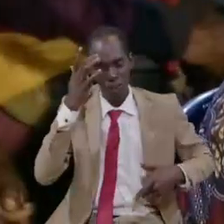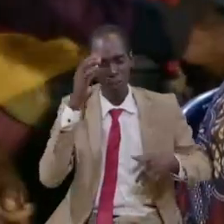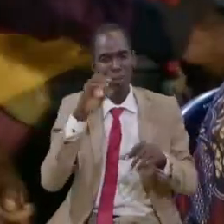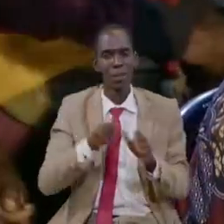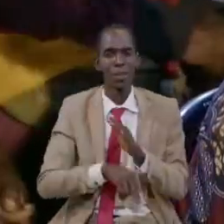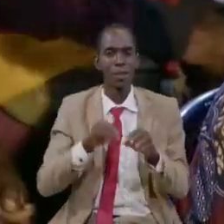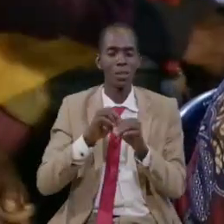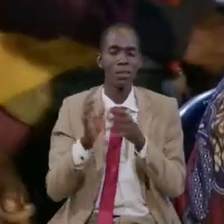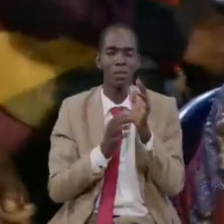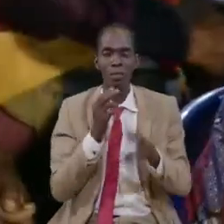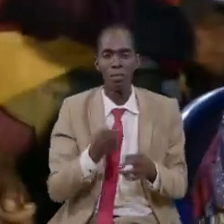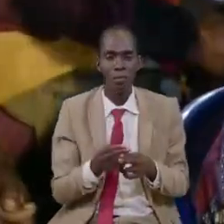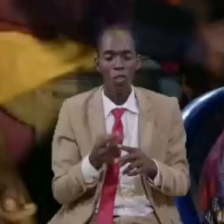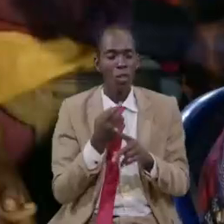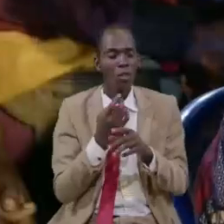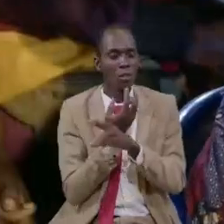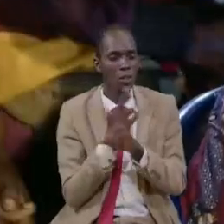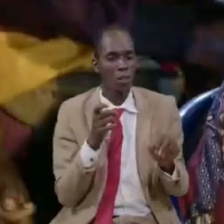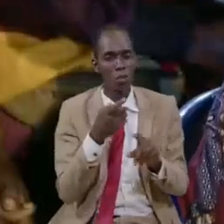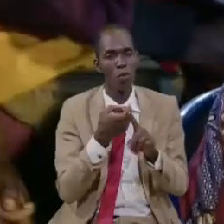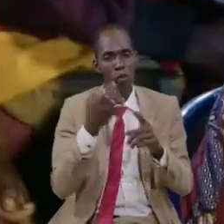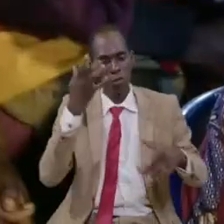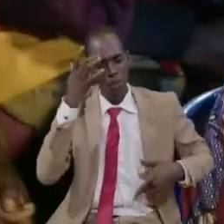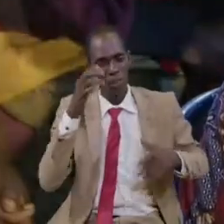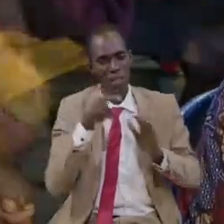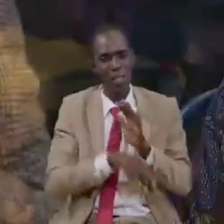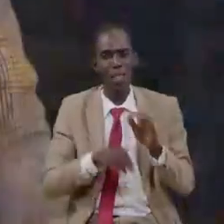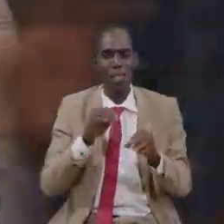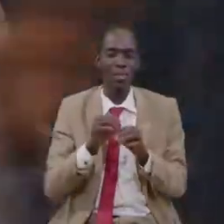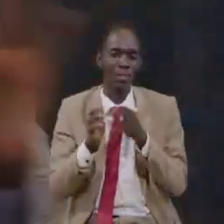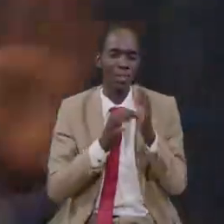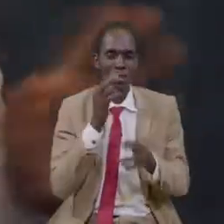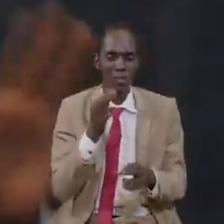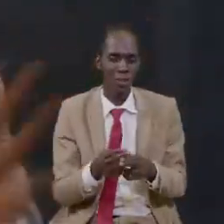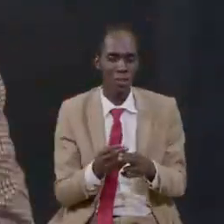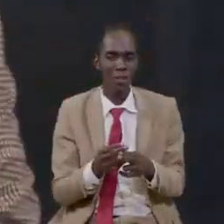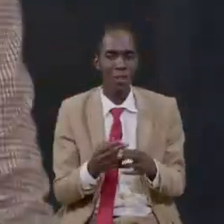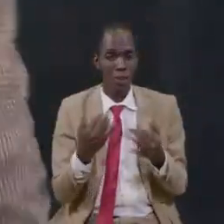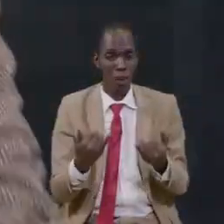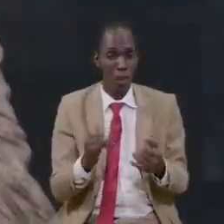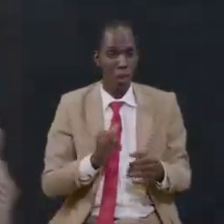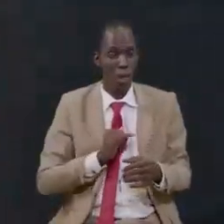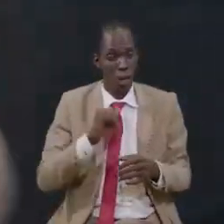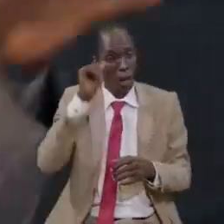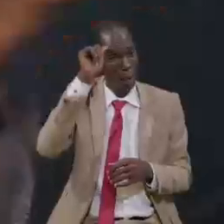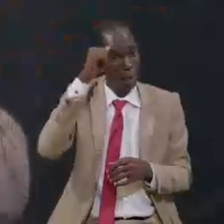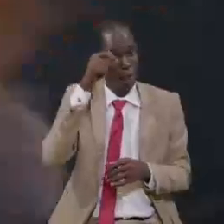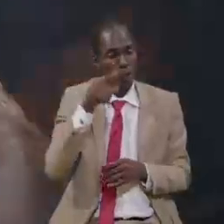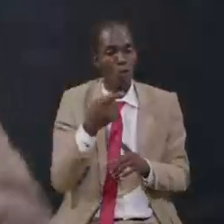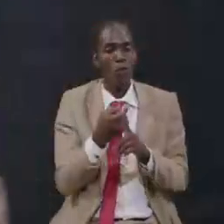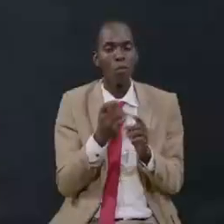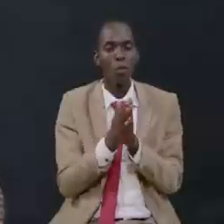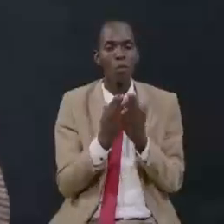From sickness. Can I remind you, in Genesis chapter 1, there was